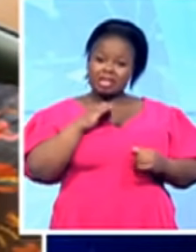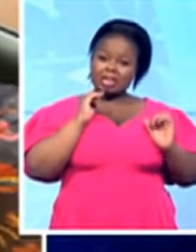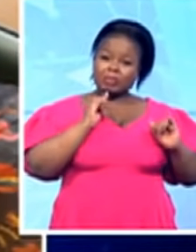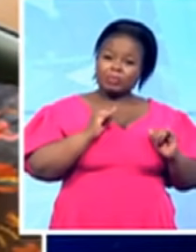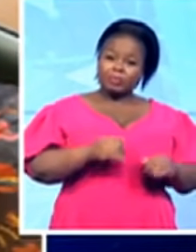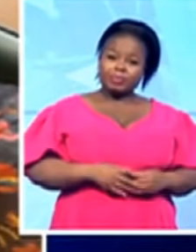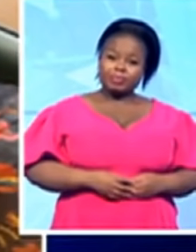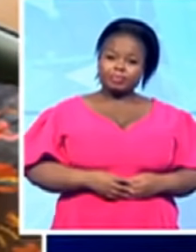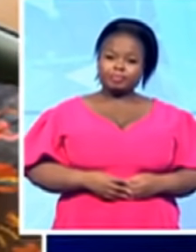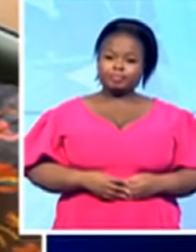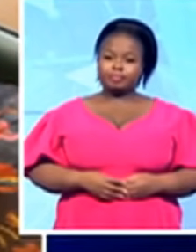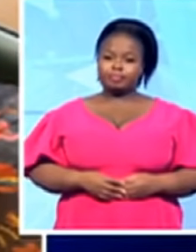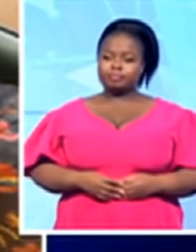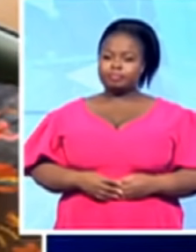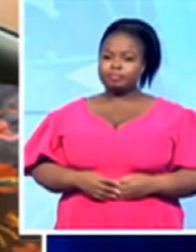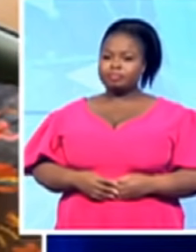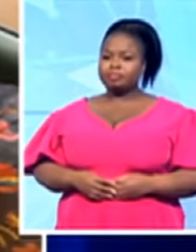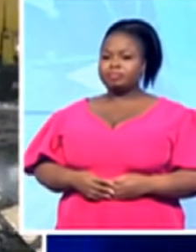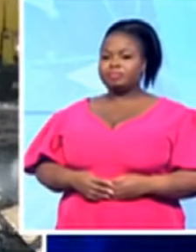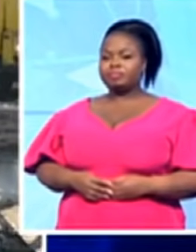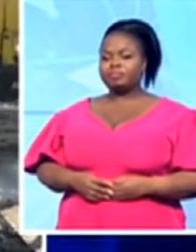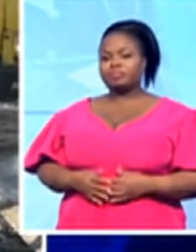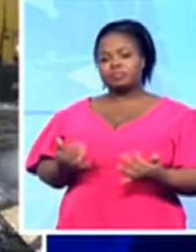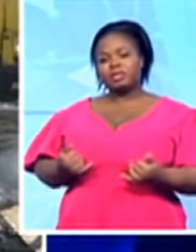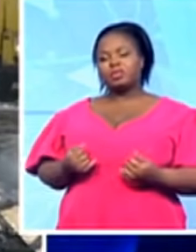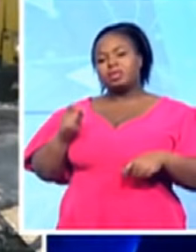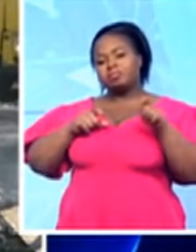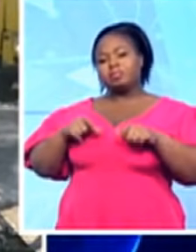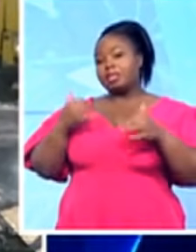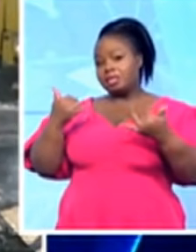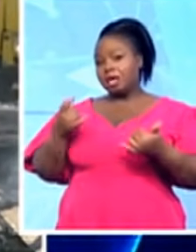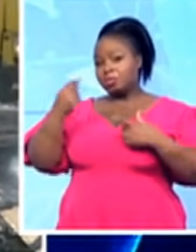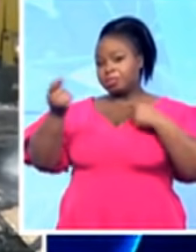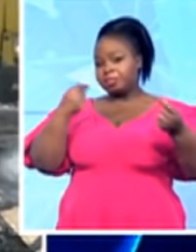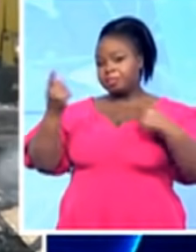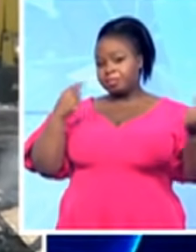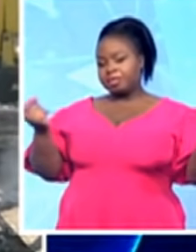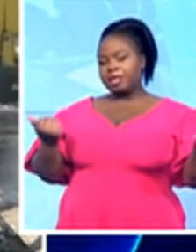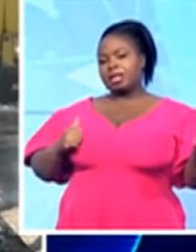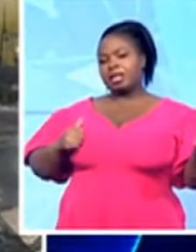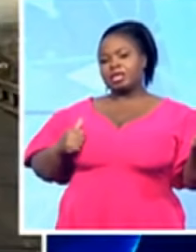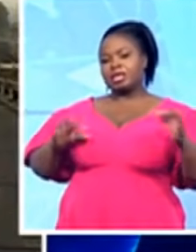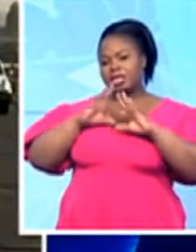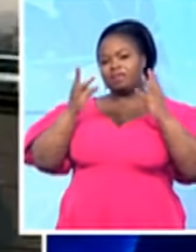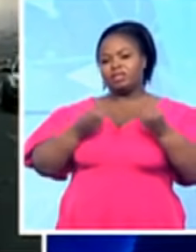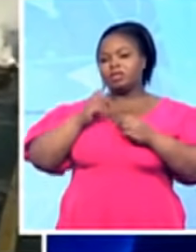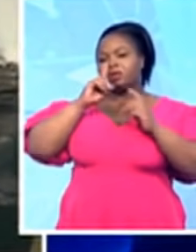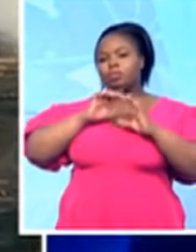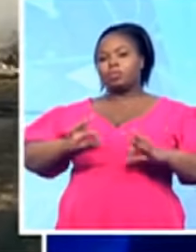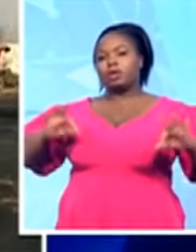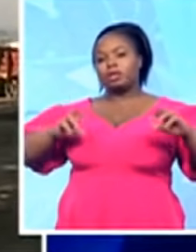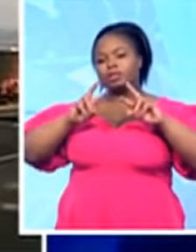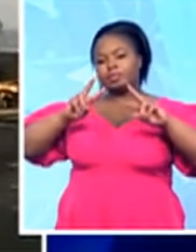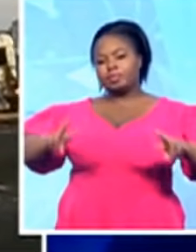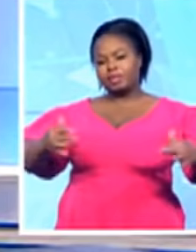Look, the protesters have dispersed at the moment, fortunately, and everything is calm at this stage, but everybody remains on high alert.